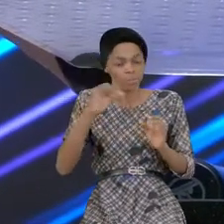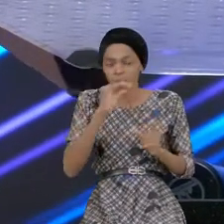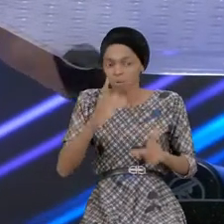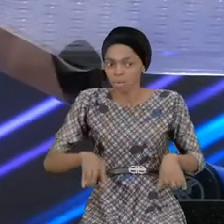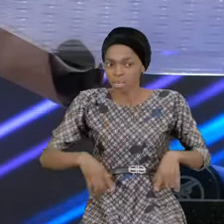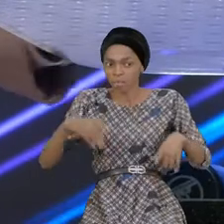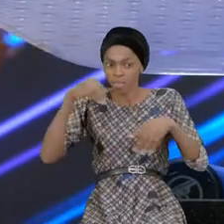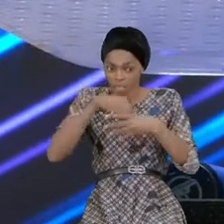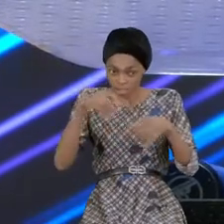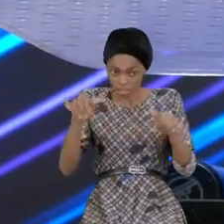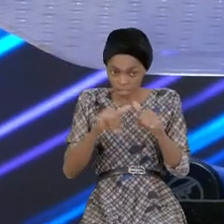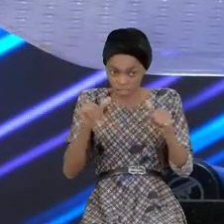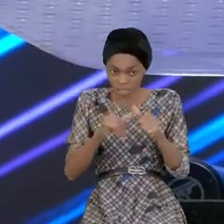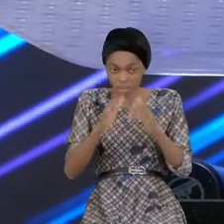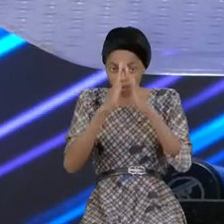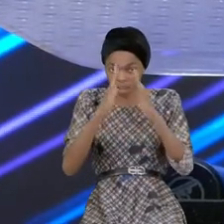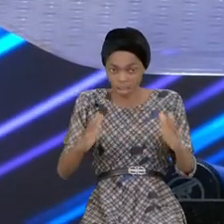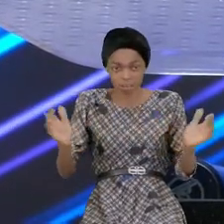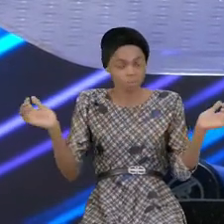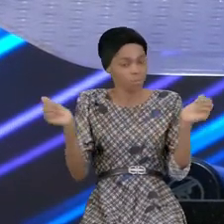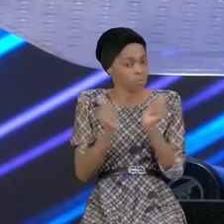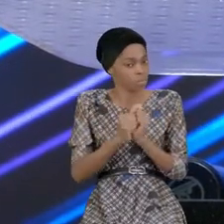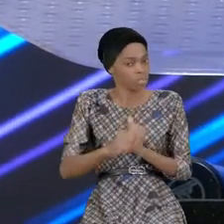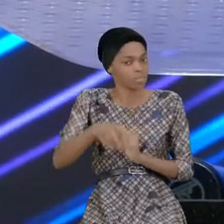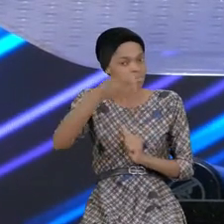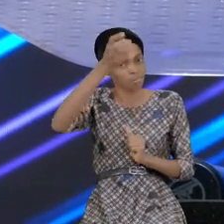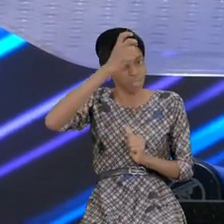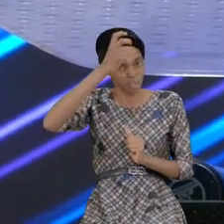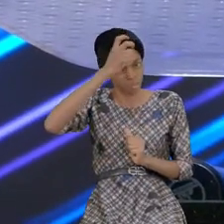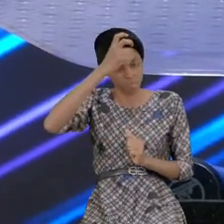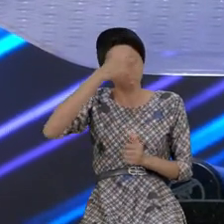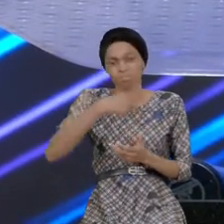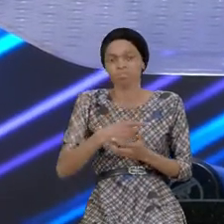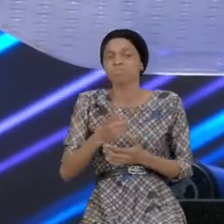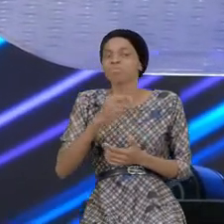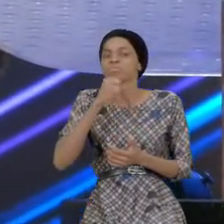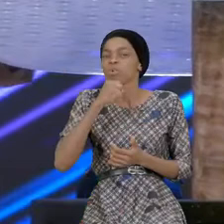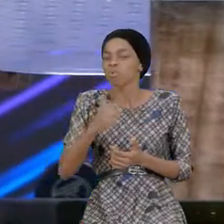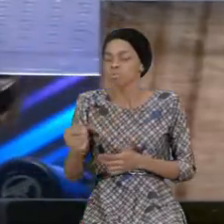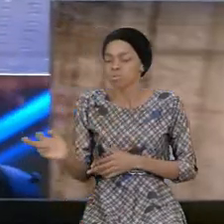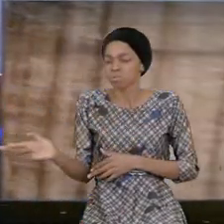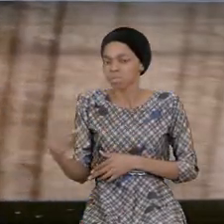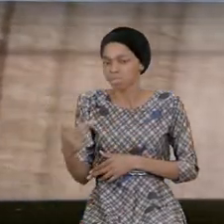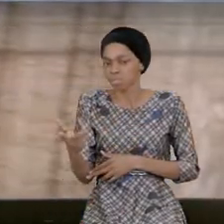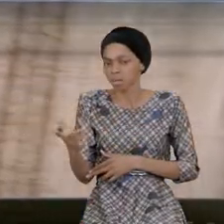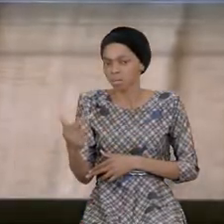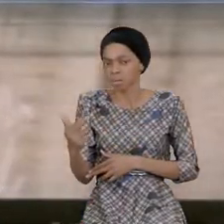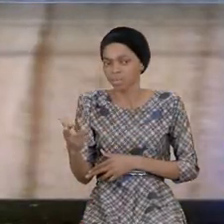same habitation with the devil, the old serpent. This